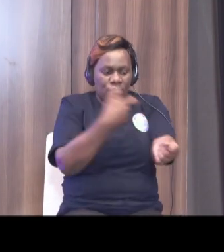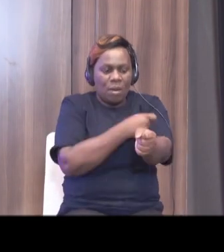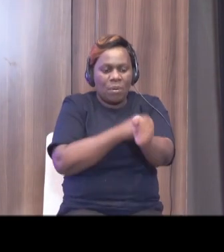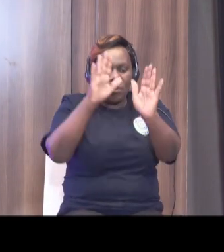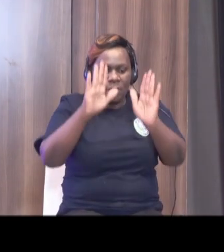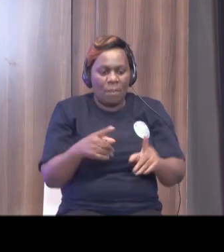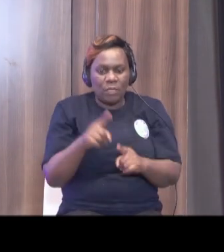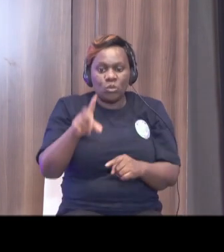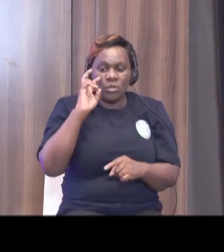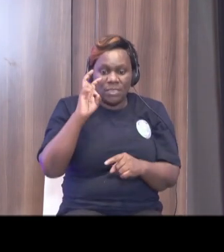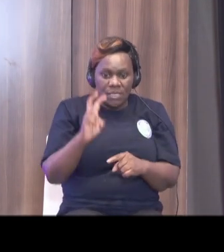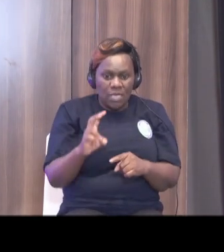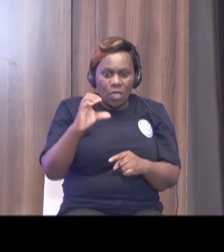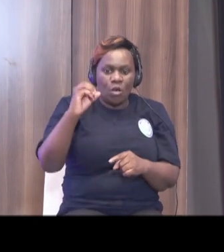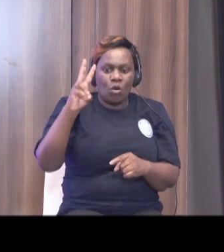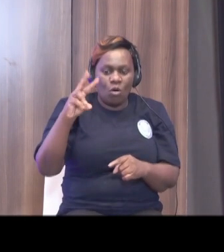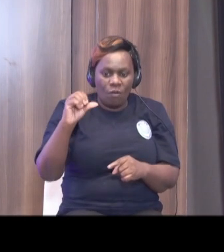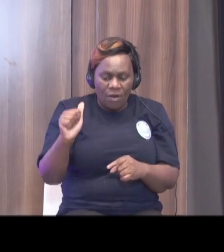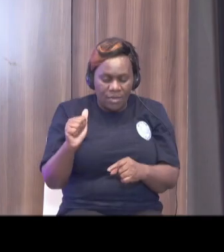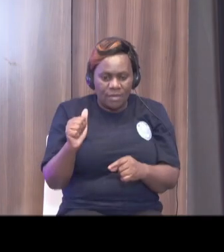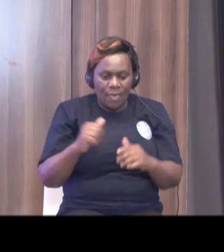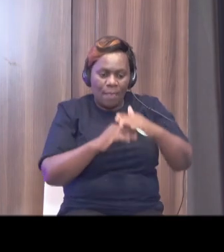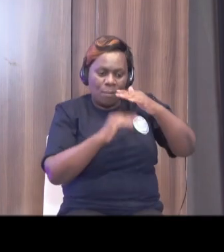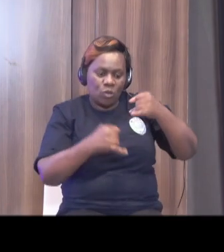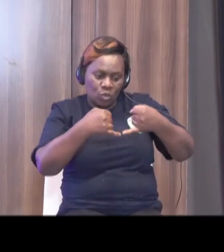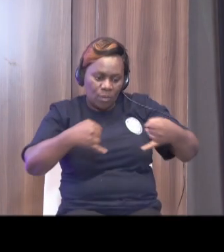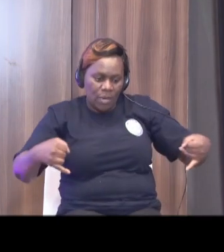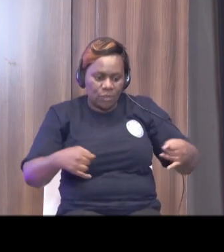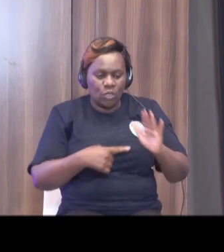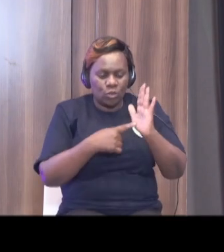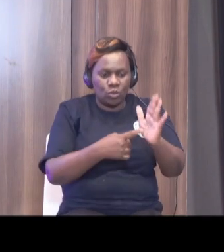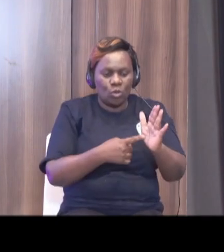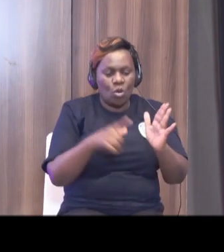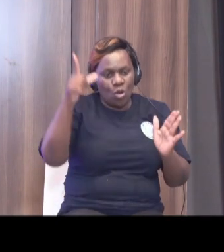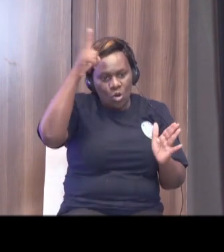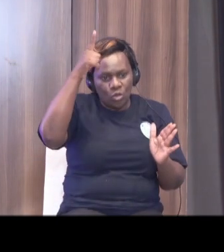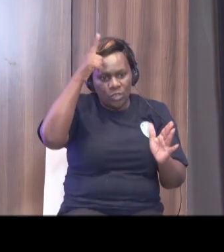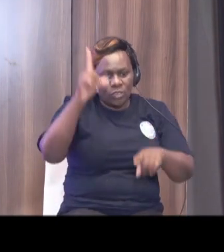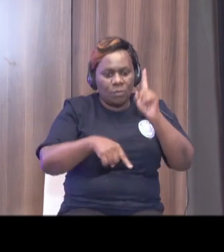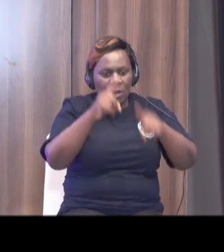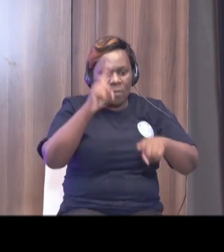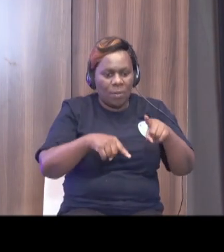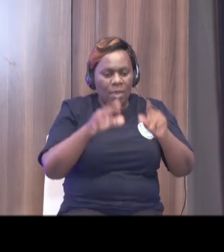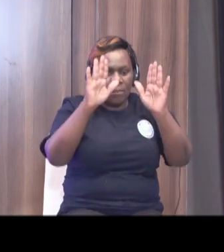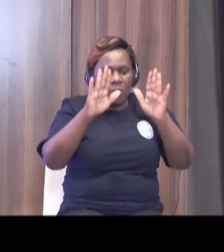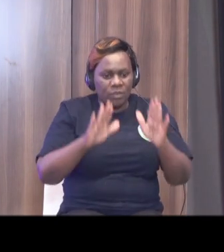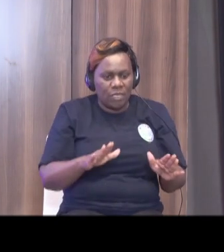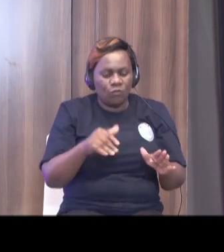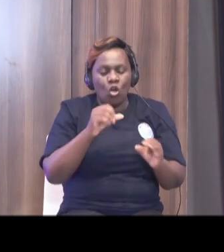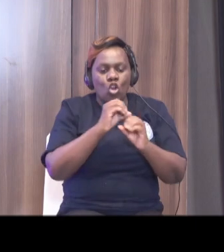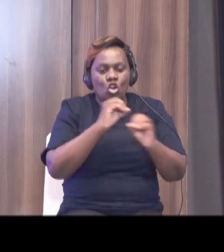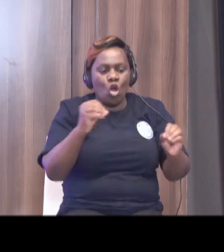But you can see that, however, at the bottom of the slide, the results show that logistical barriers were an important factor for unvaccinated